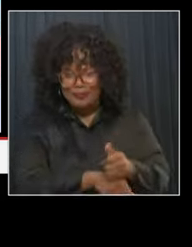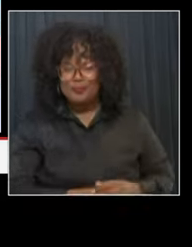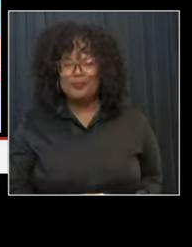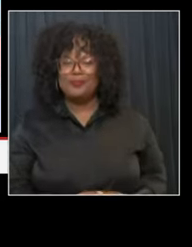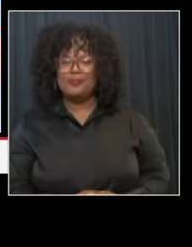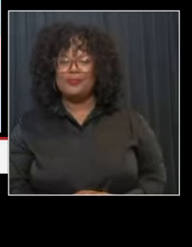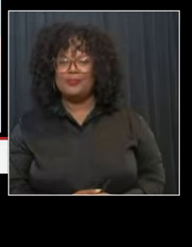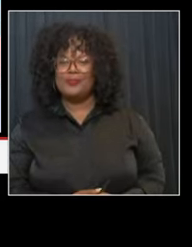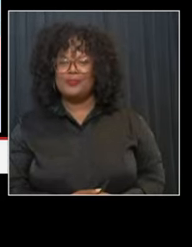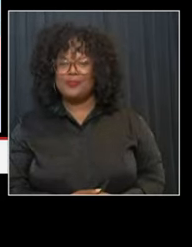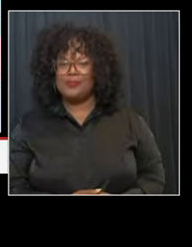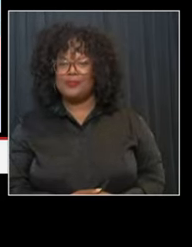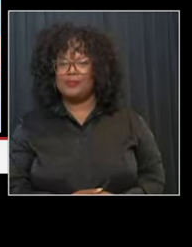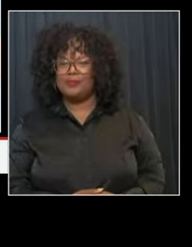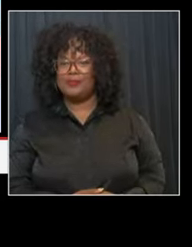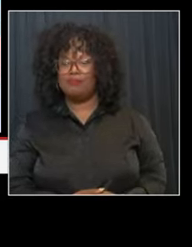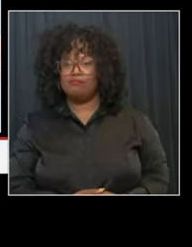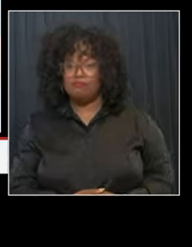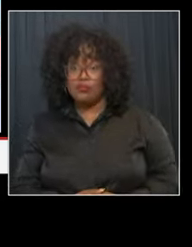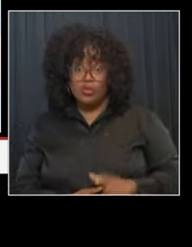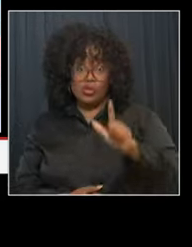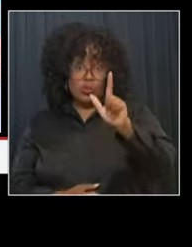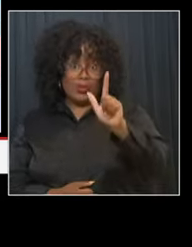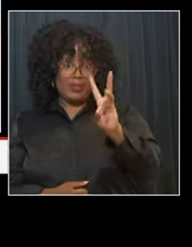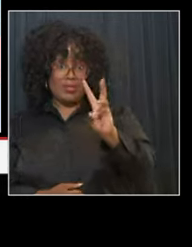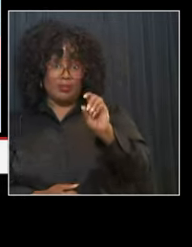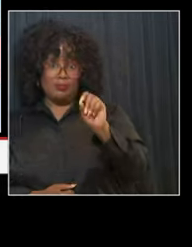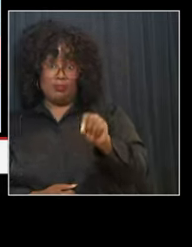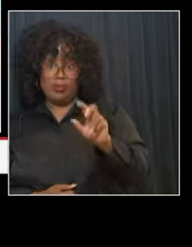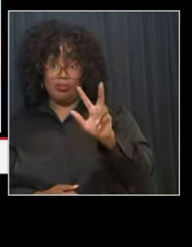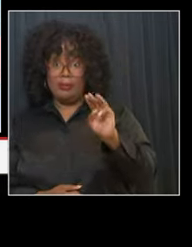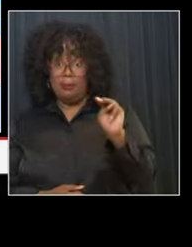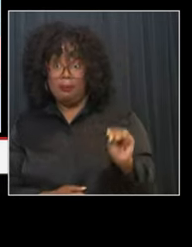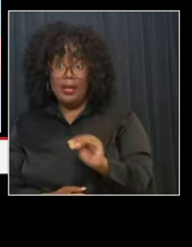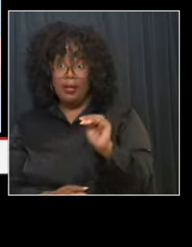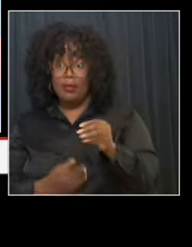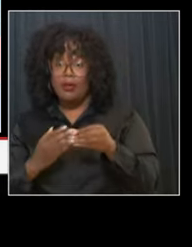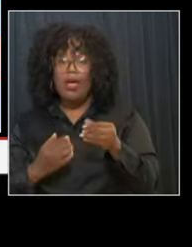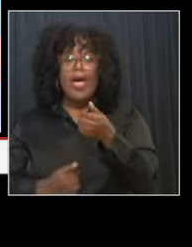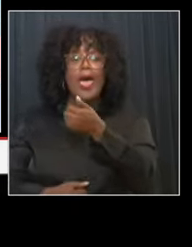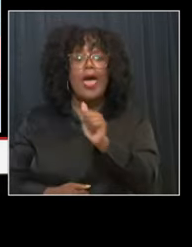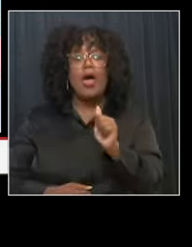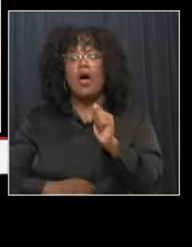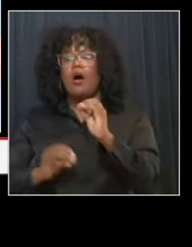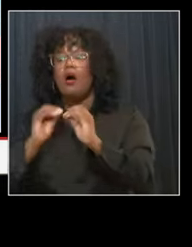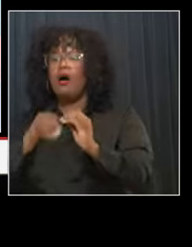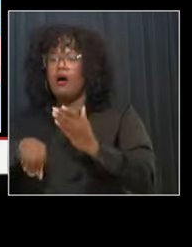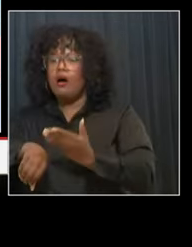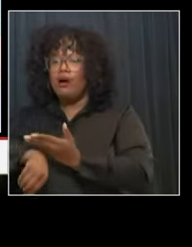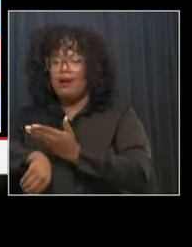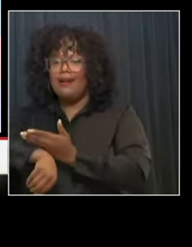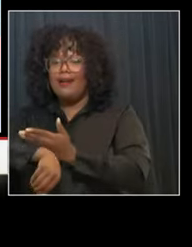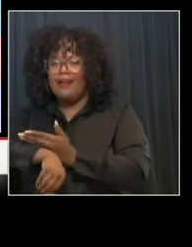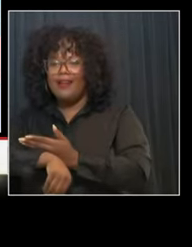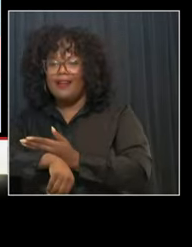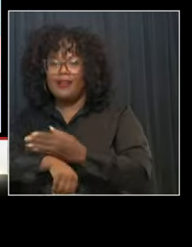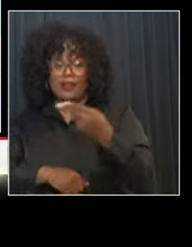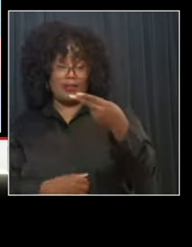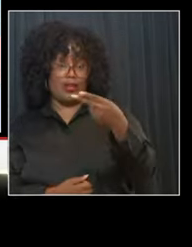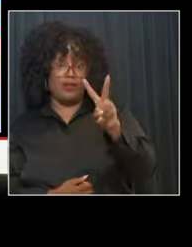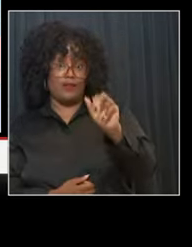$26.3 million to support with capital improvements and HVAC and roofing and our playgrounds as